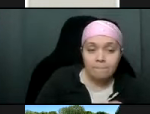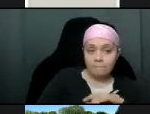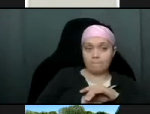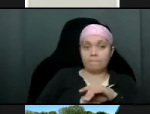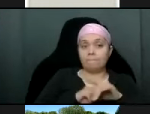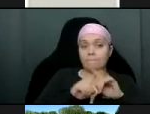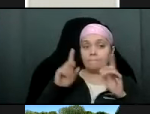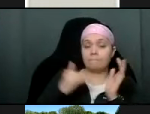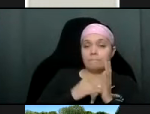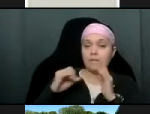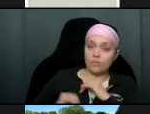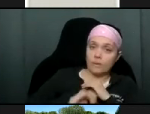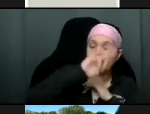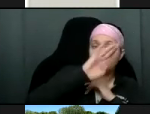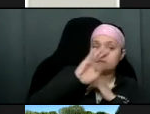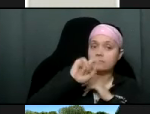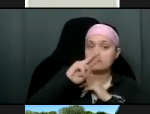but then sailed back to Batavia.